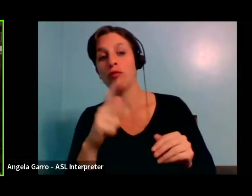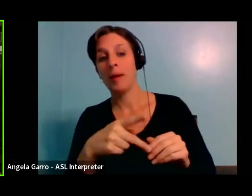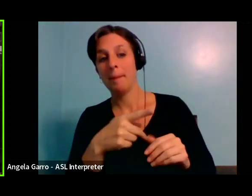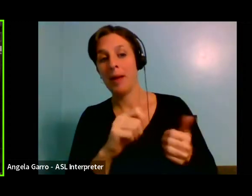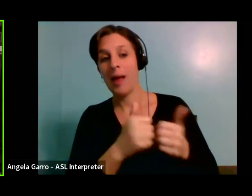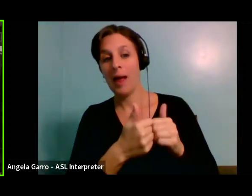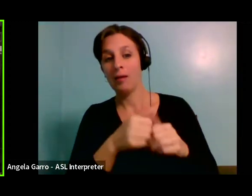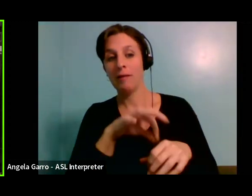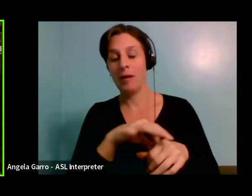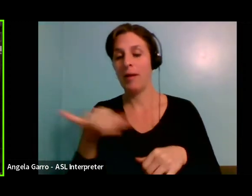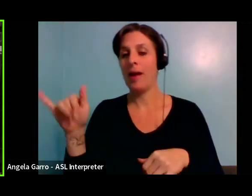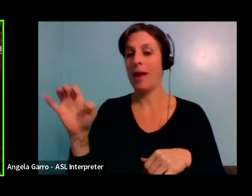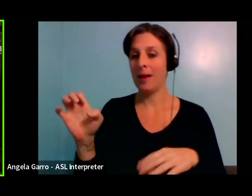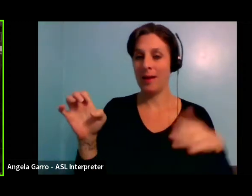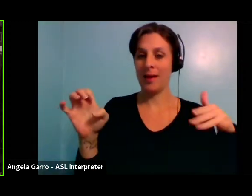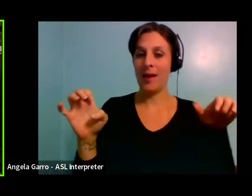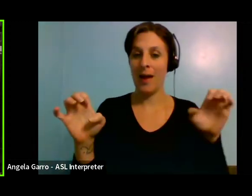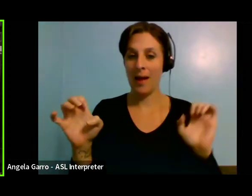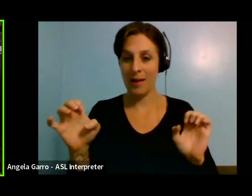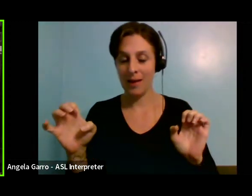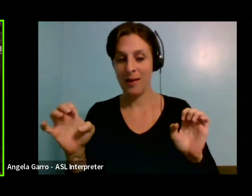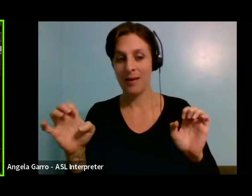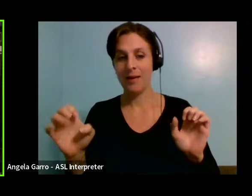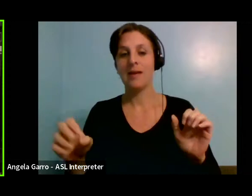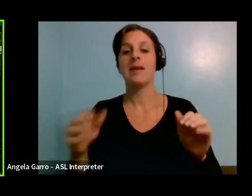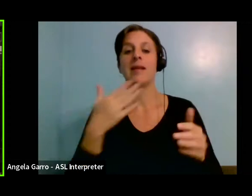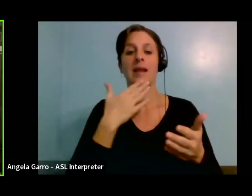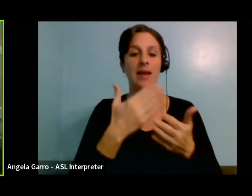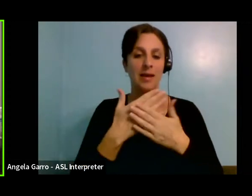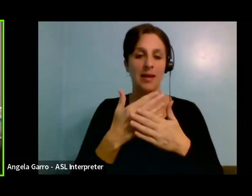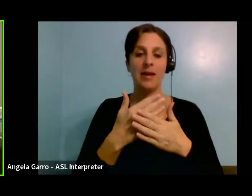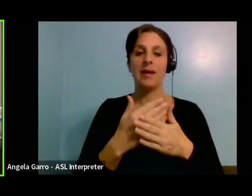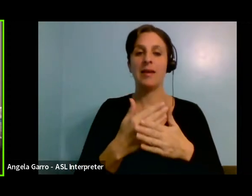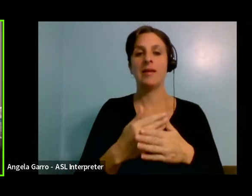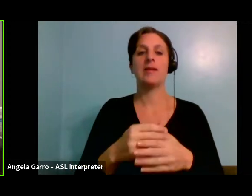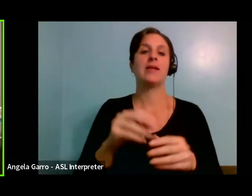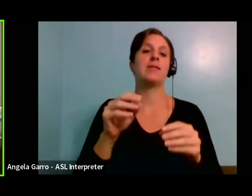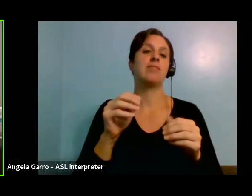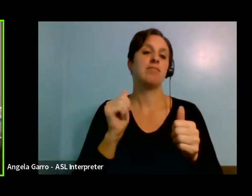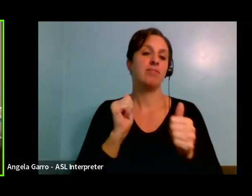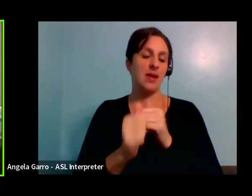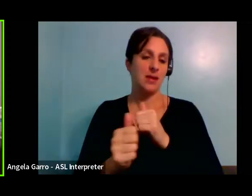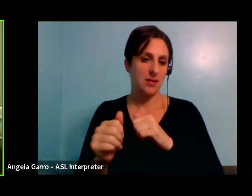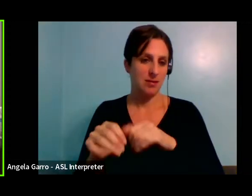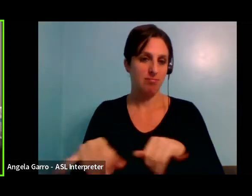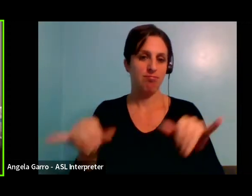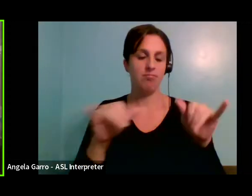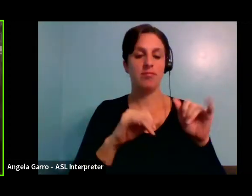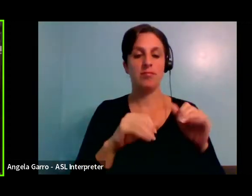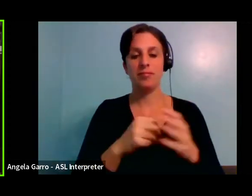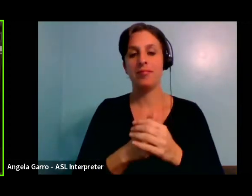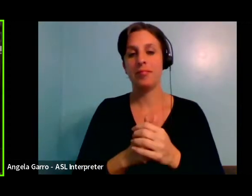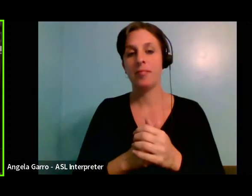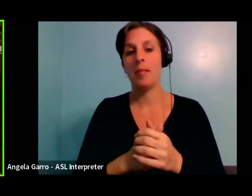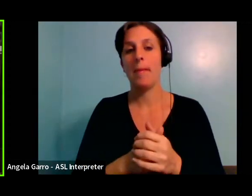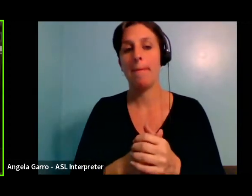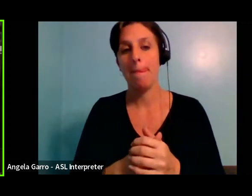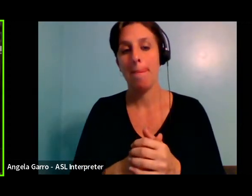Aye. Aye. Thank you. Motion passes unanimously. Thank you. Okay, moving on to